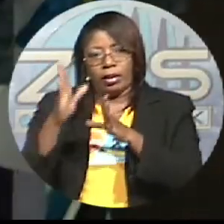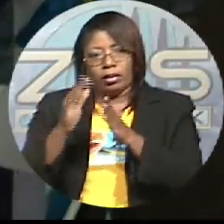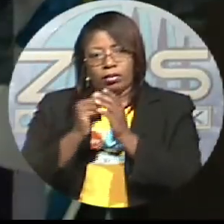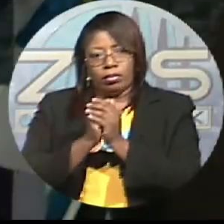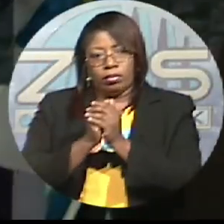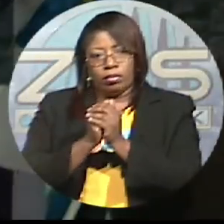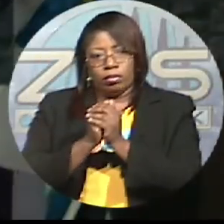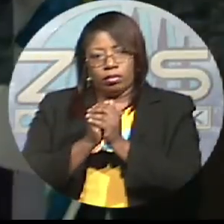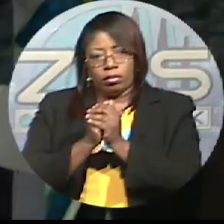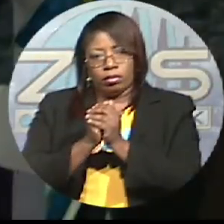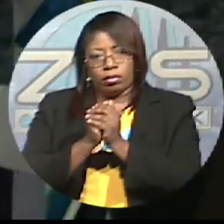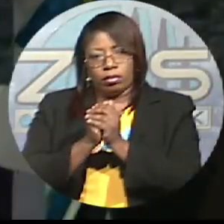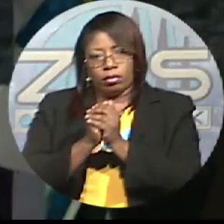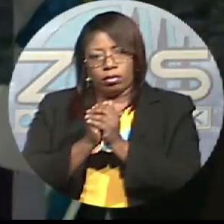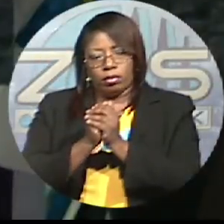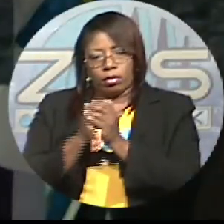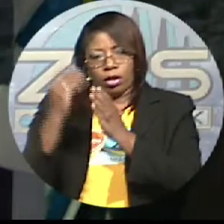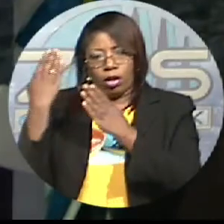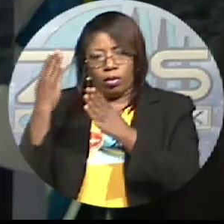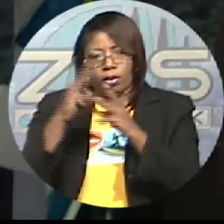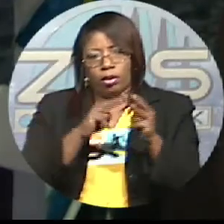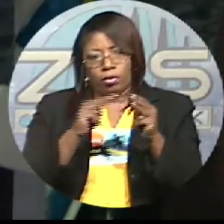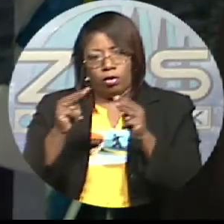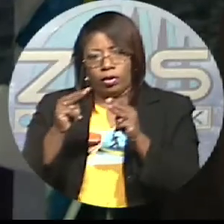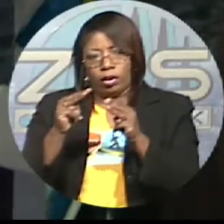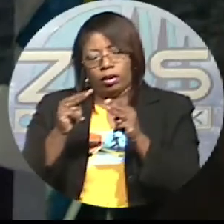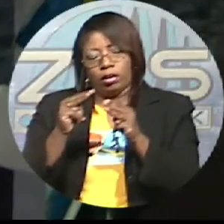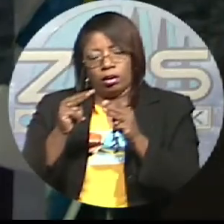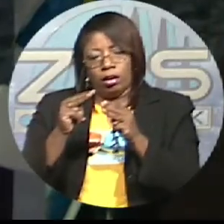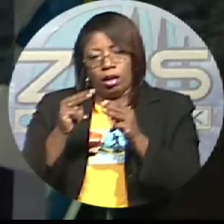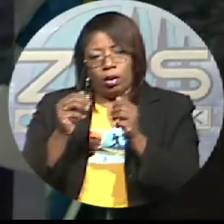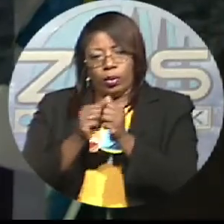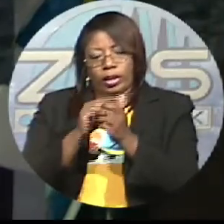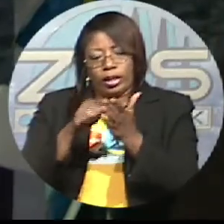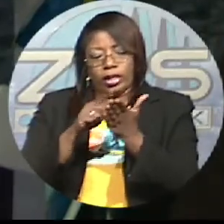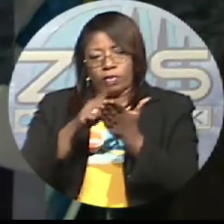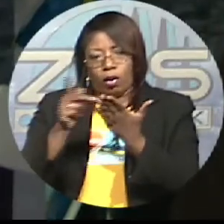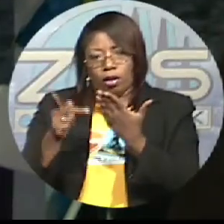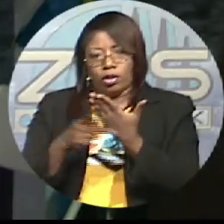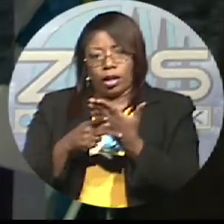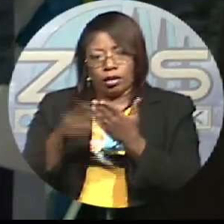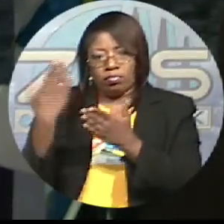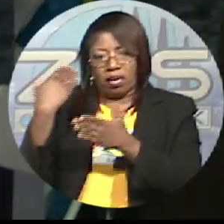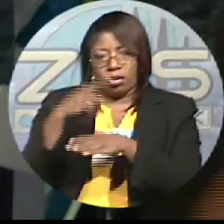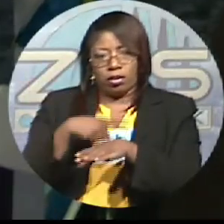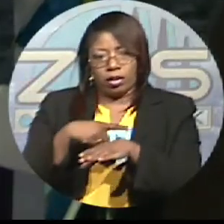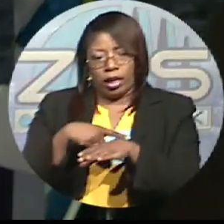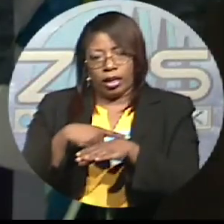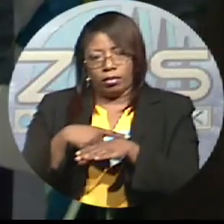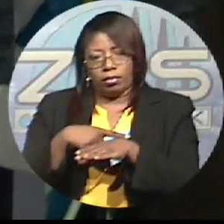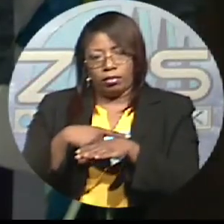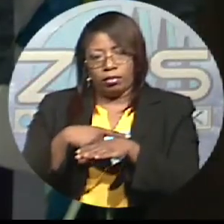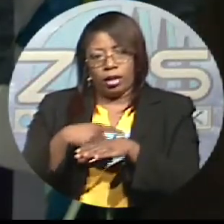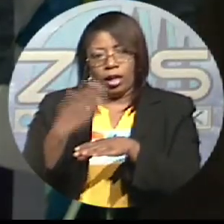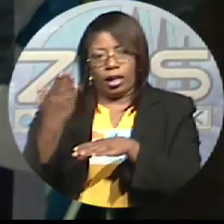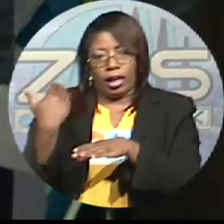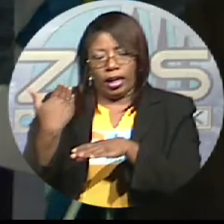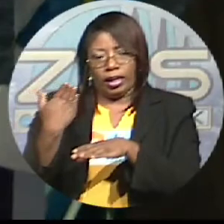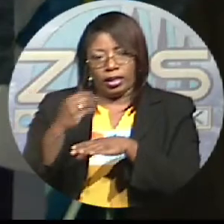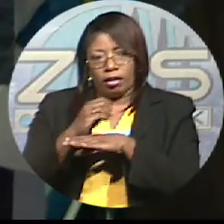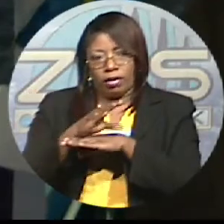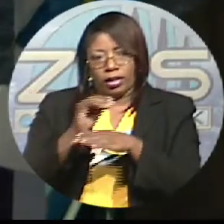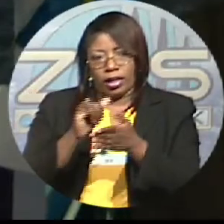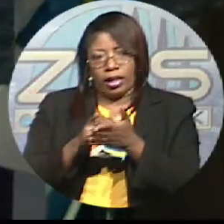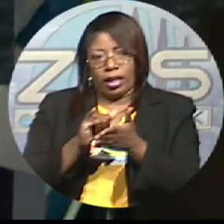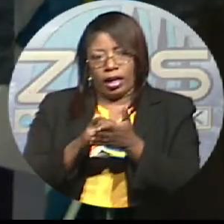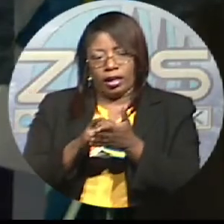all get together and get moving with the project. I've had no timeline in recent times about it. My last advice on it is